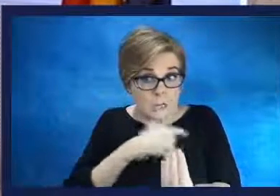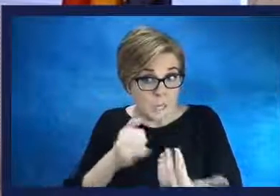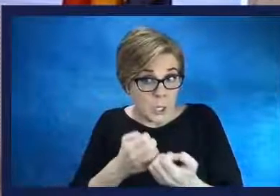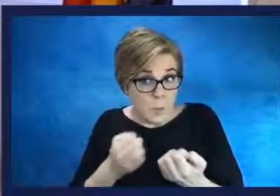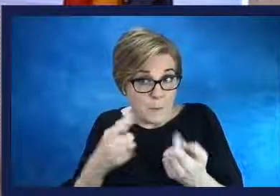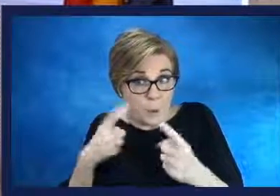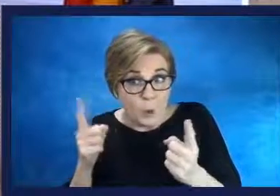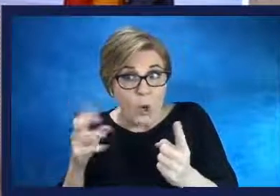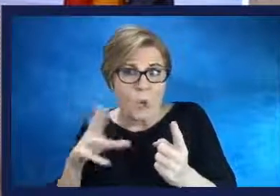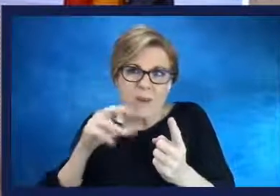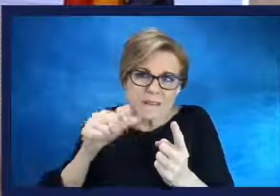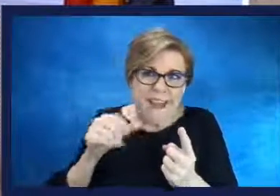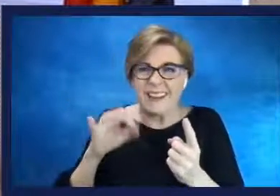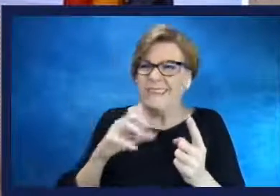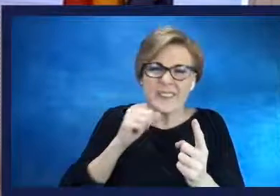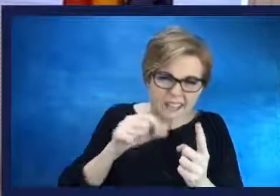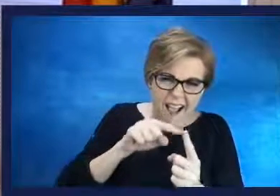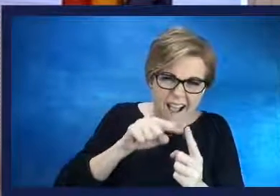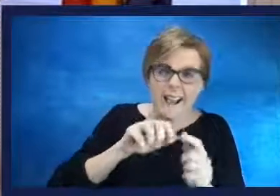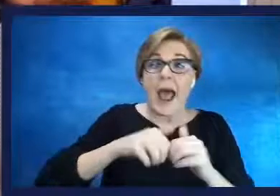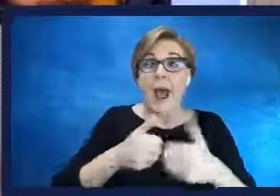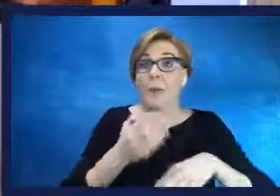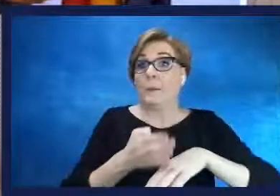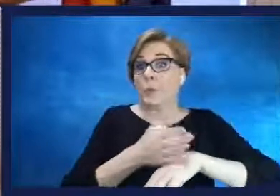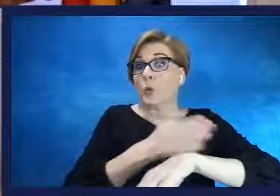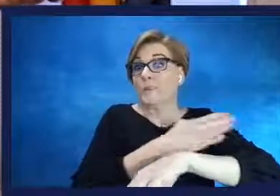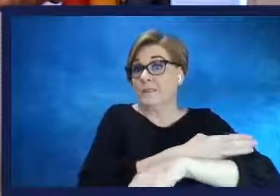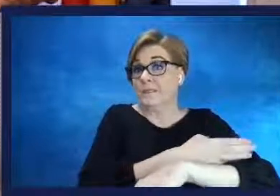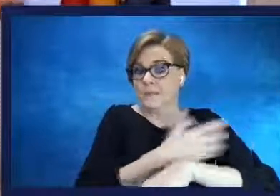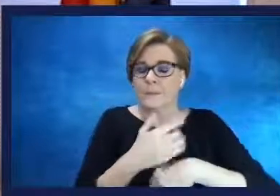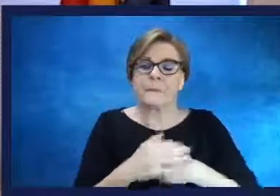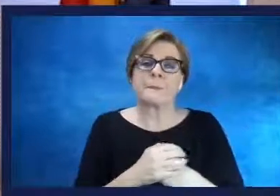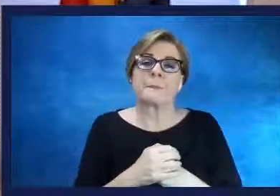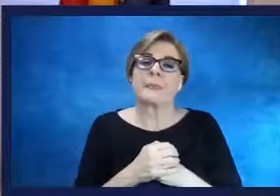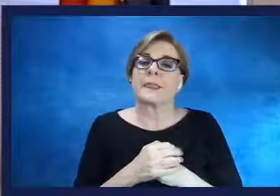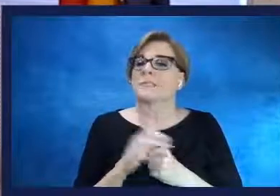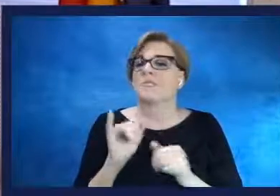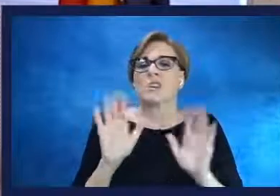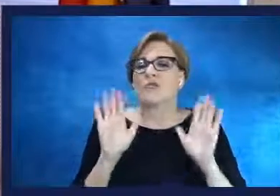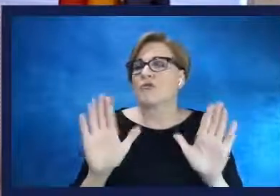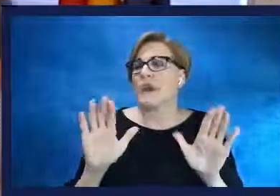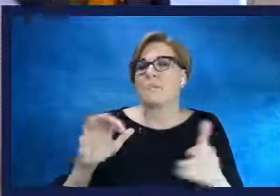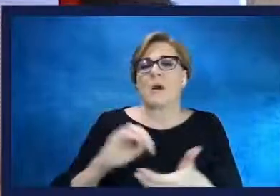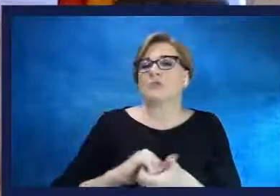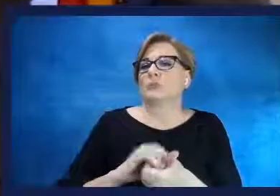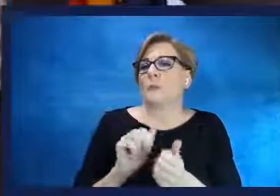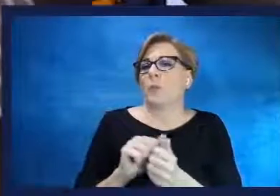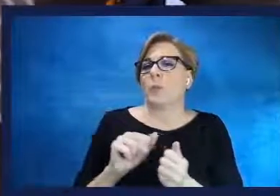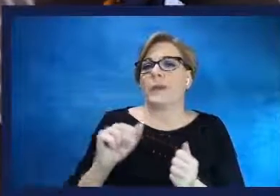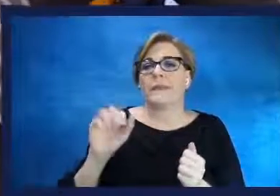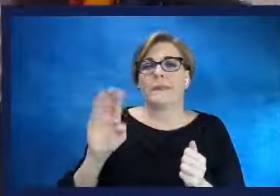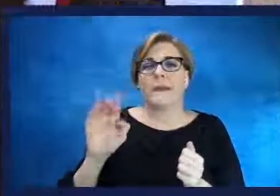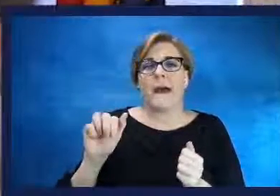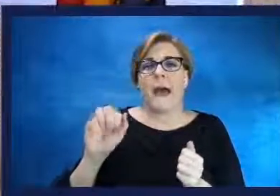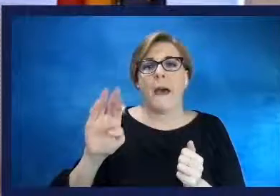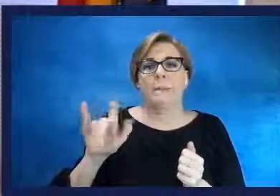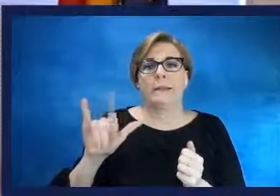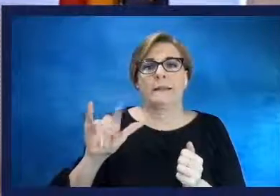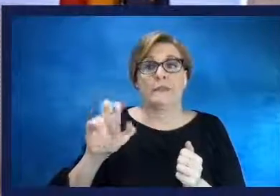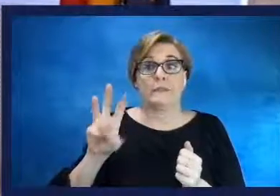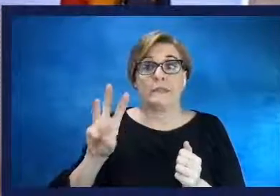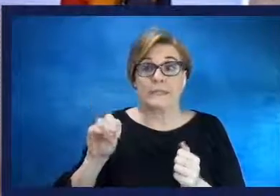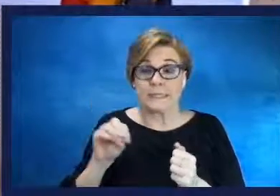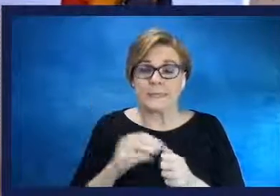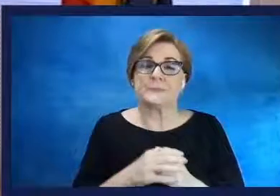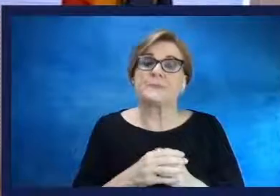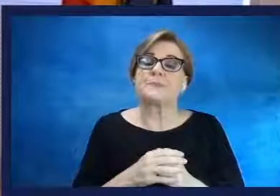about our processes to serve those voters best. So this is a great partnership. So they have provided us a copy, our Ability